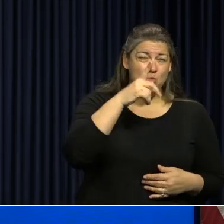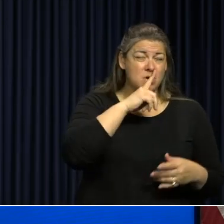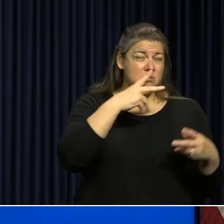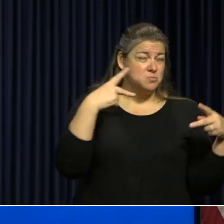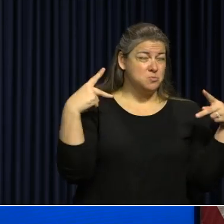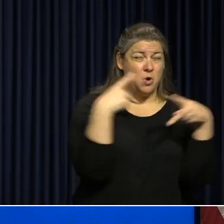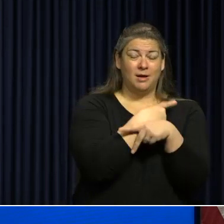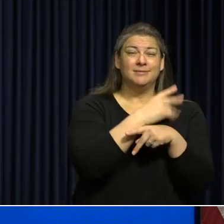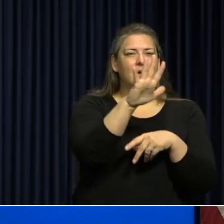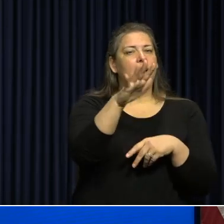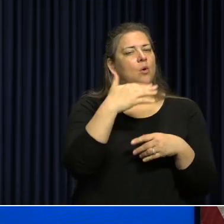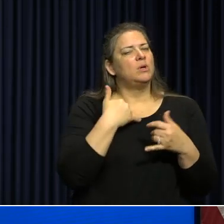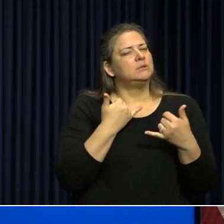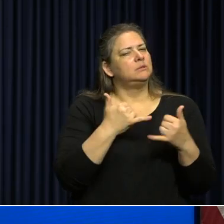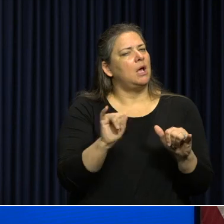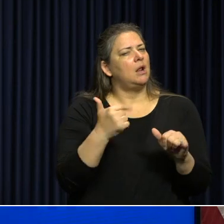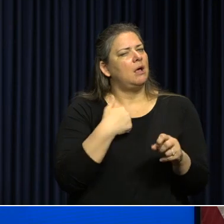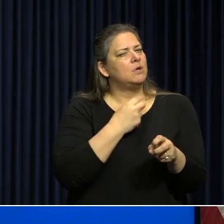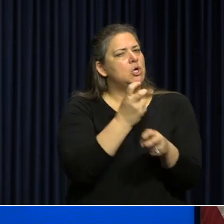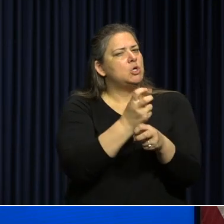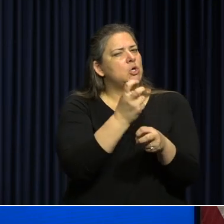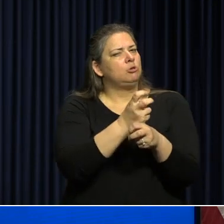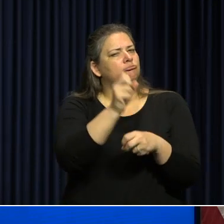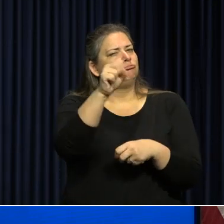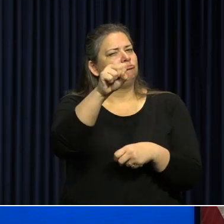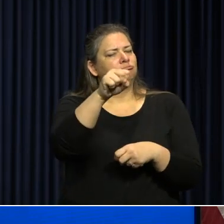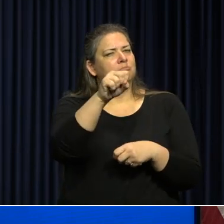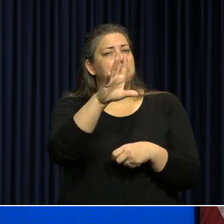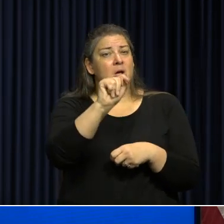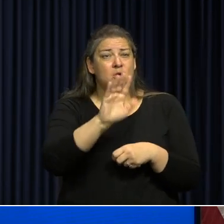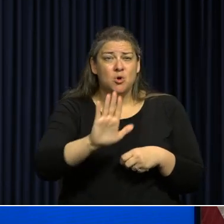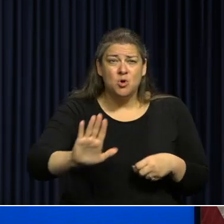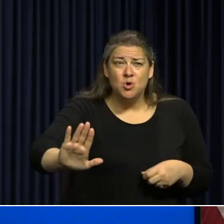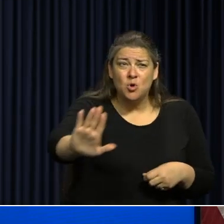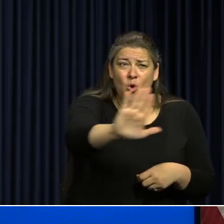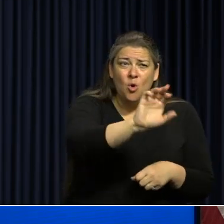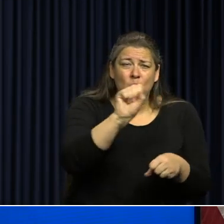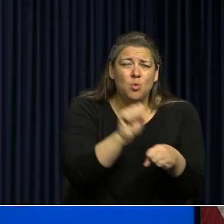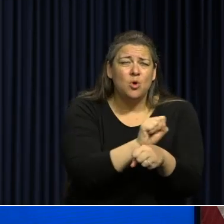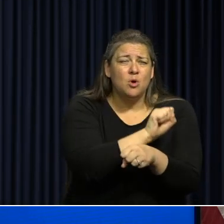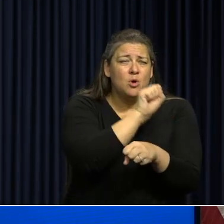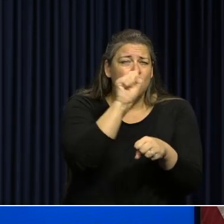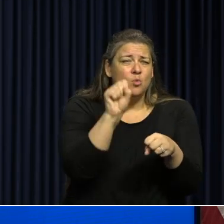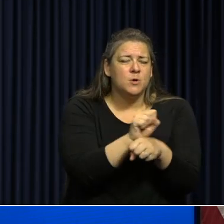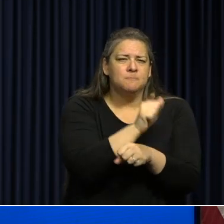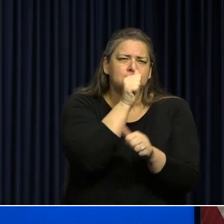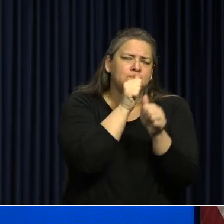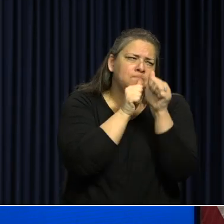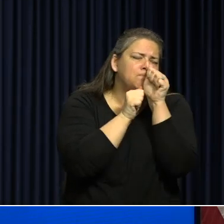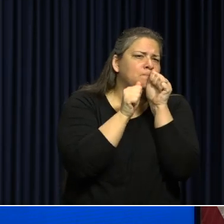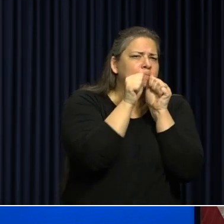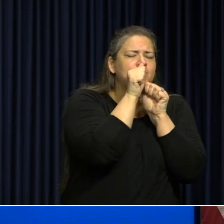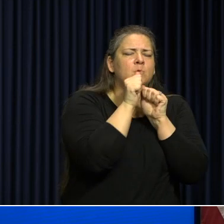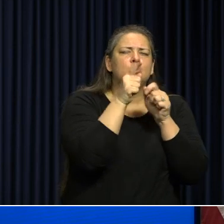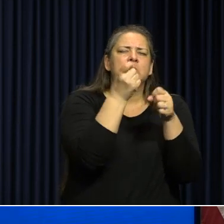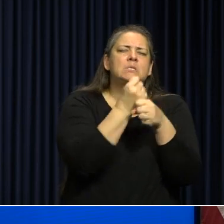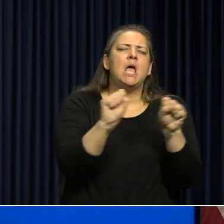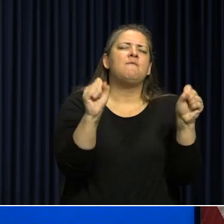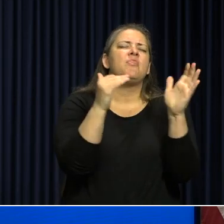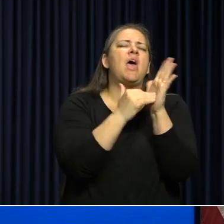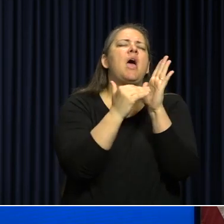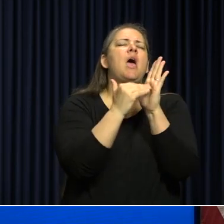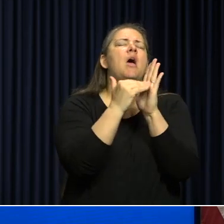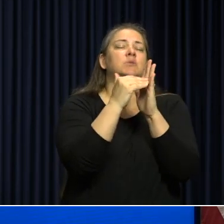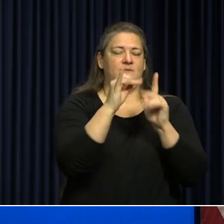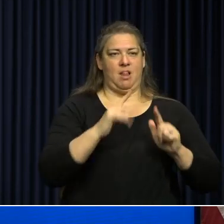still dealing with difficulty, your work has saved countless, thousands upon thousands of lives,